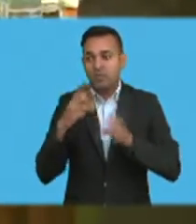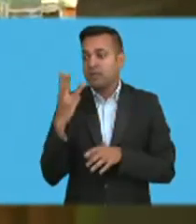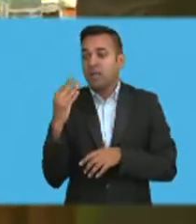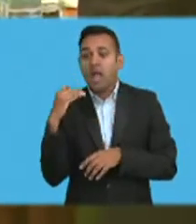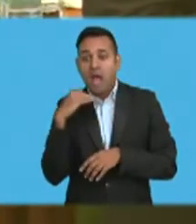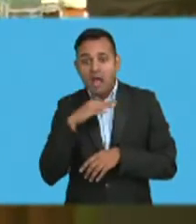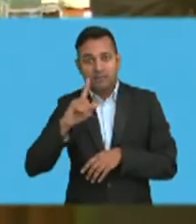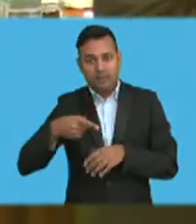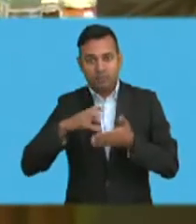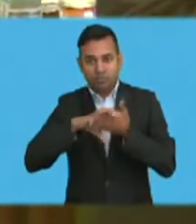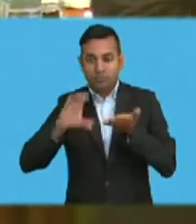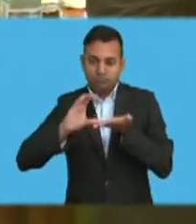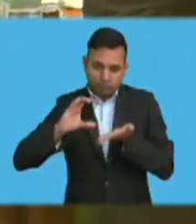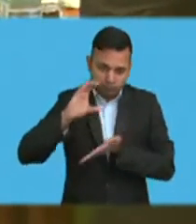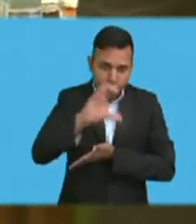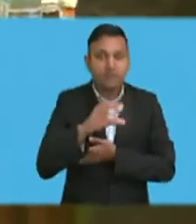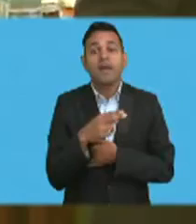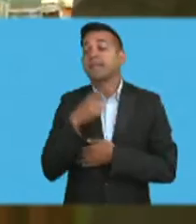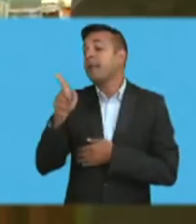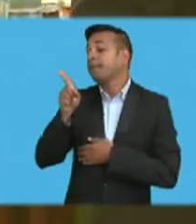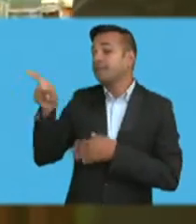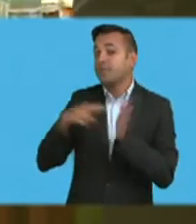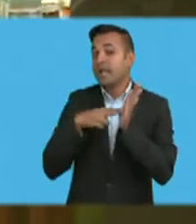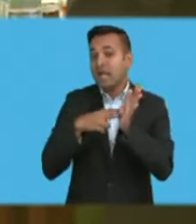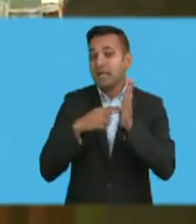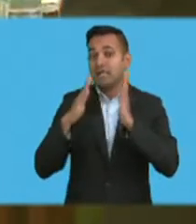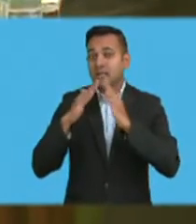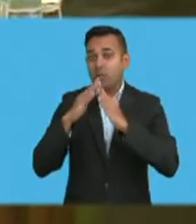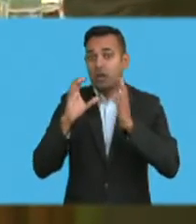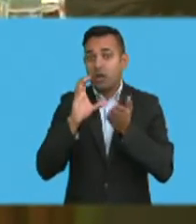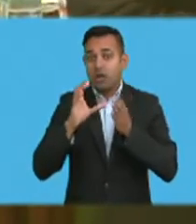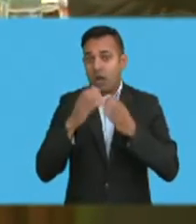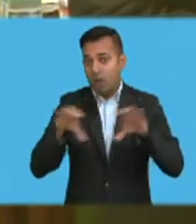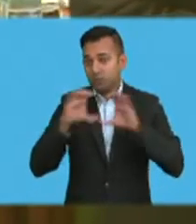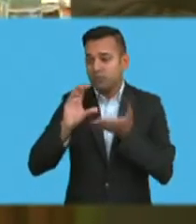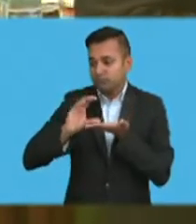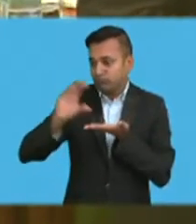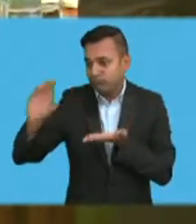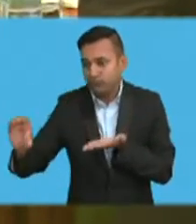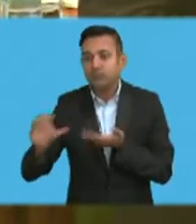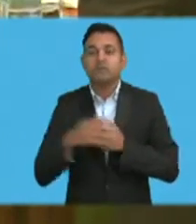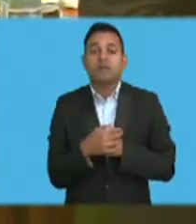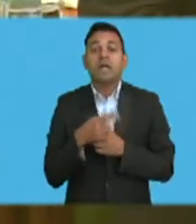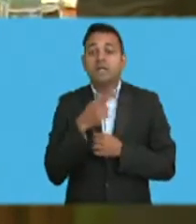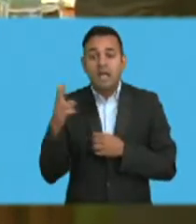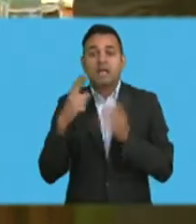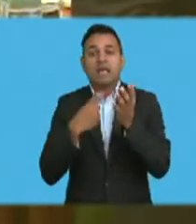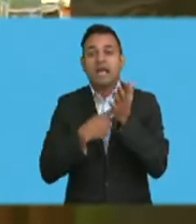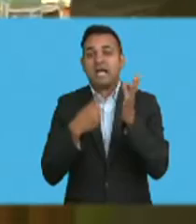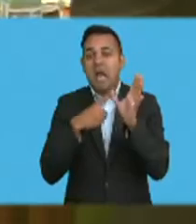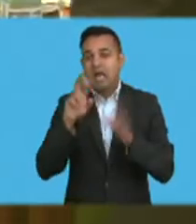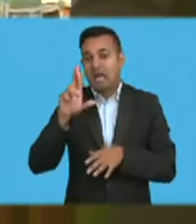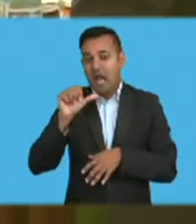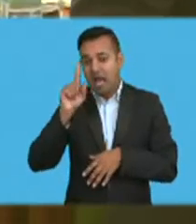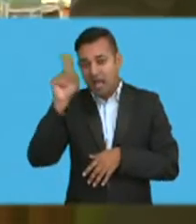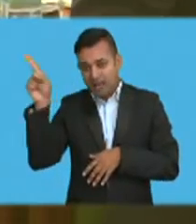$352,000. And the third highest was Rekiriki, $212,000, Madam Speaker. So, Madam Speaker, the amount there reflects the